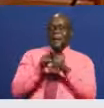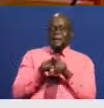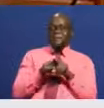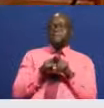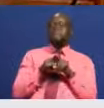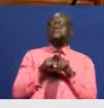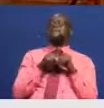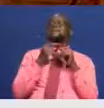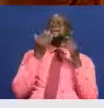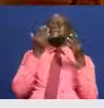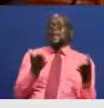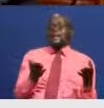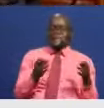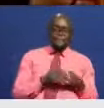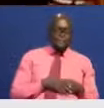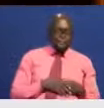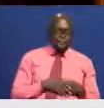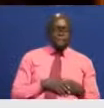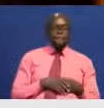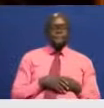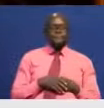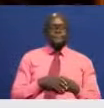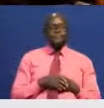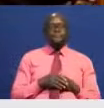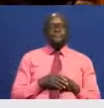is. Madam Speaker,